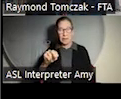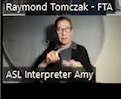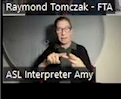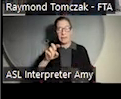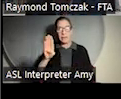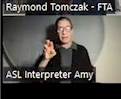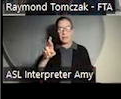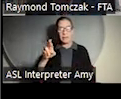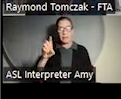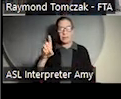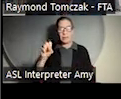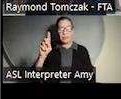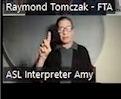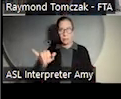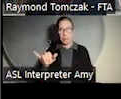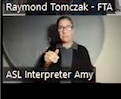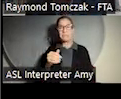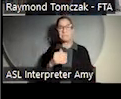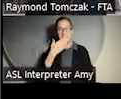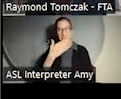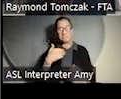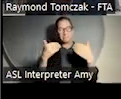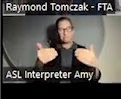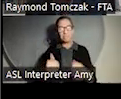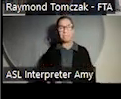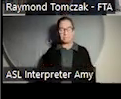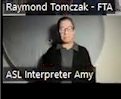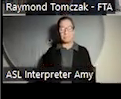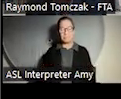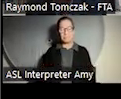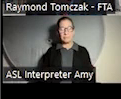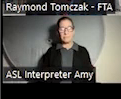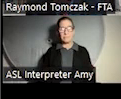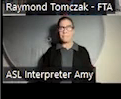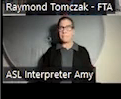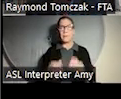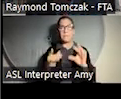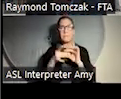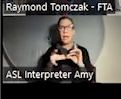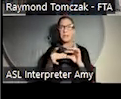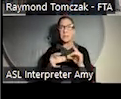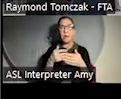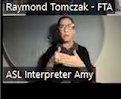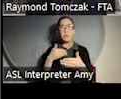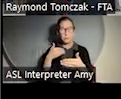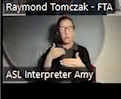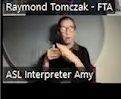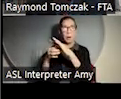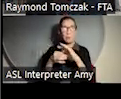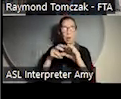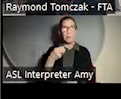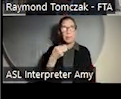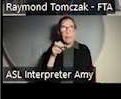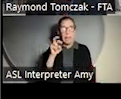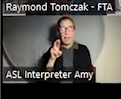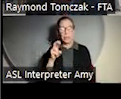Brodsky, B-R-O-D-S-K-Y. Thank you. Go ahead. I spoke earlier this week on behalf of Astro's Community Dog Run, which is losing its